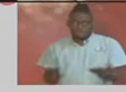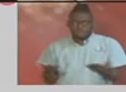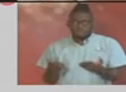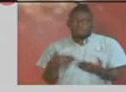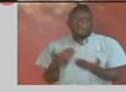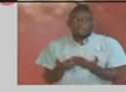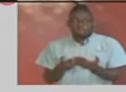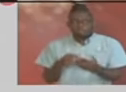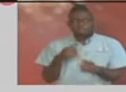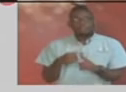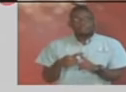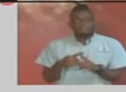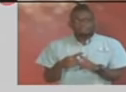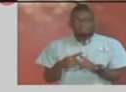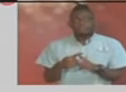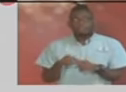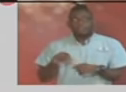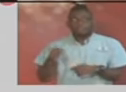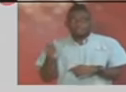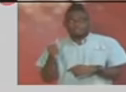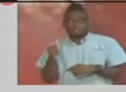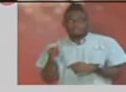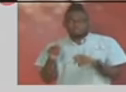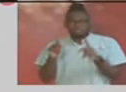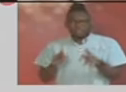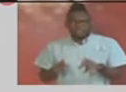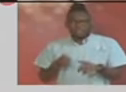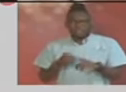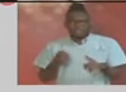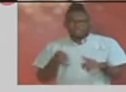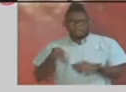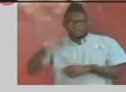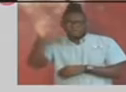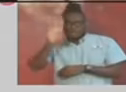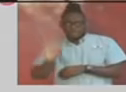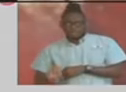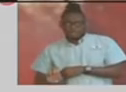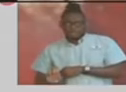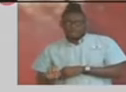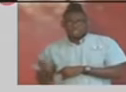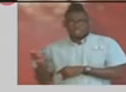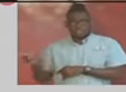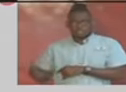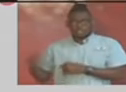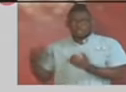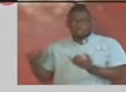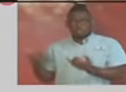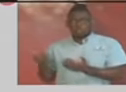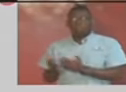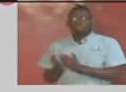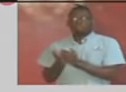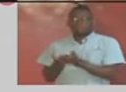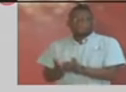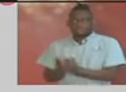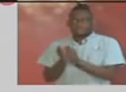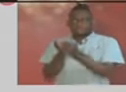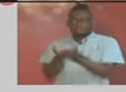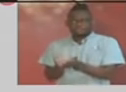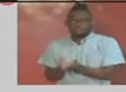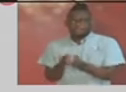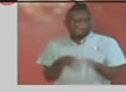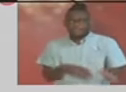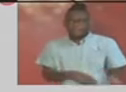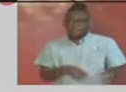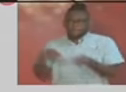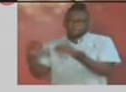However, that person was actually aboard a vessel, did not disembark the vessel, ultimately left Trinidad's waters and